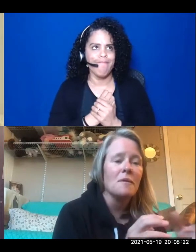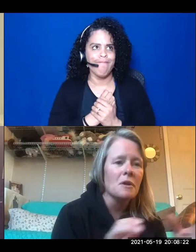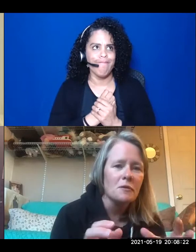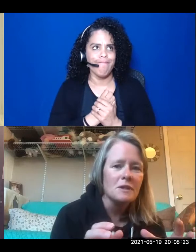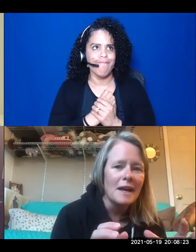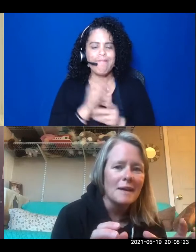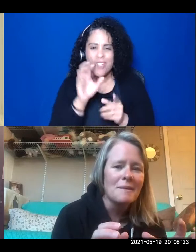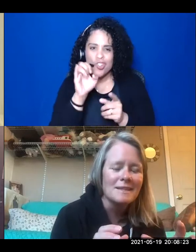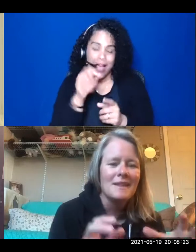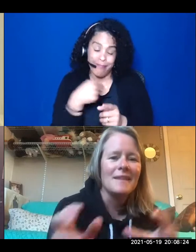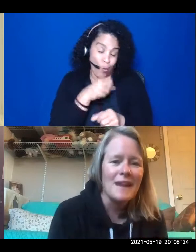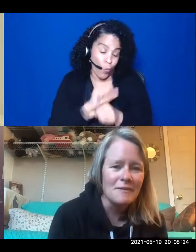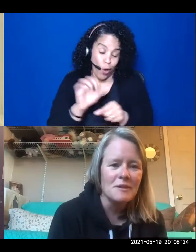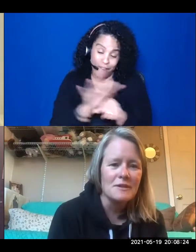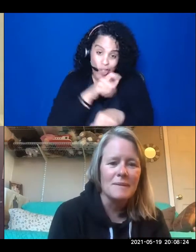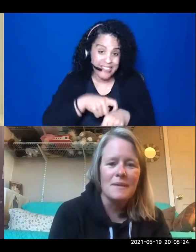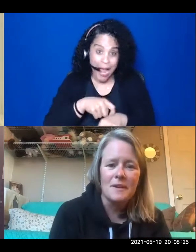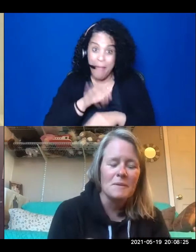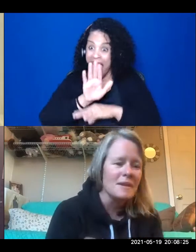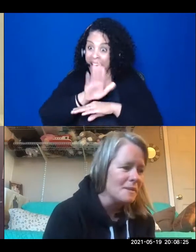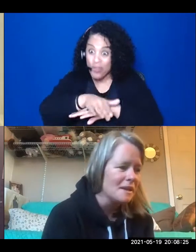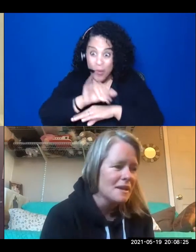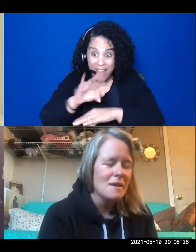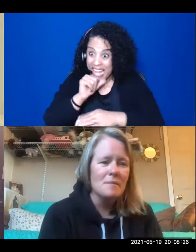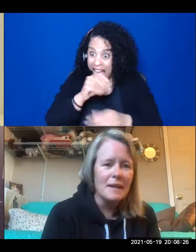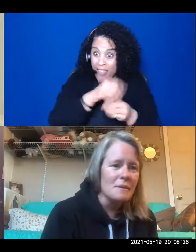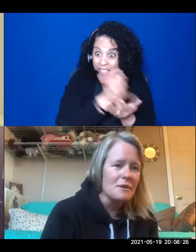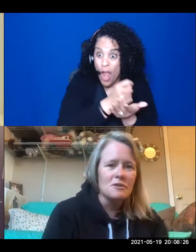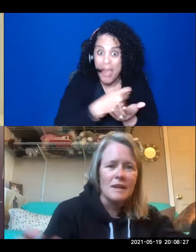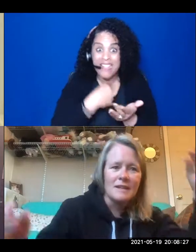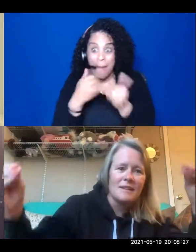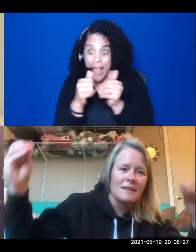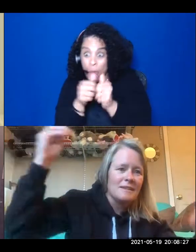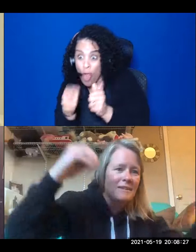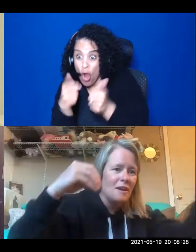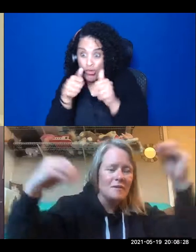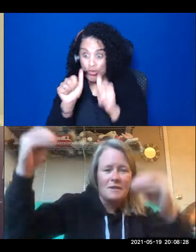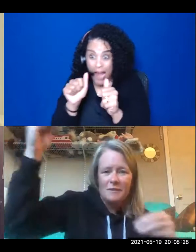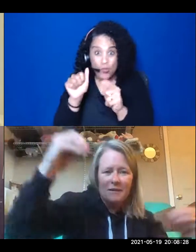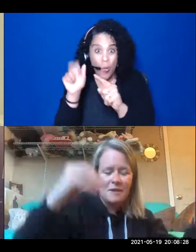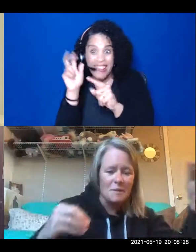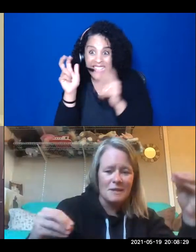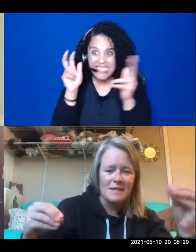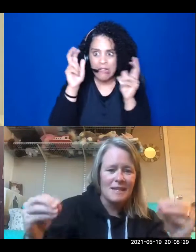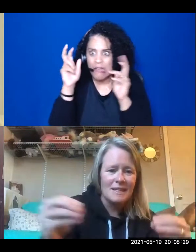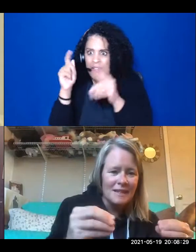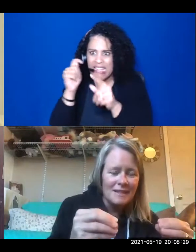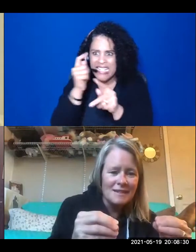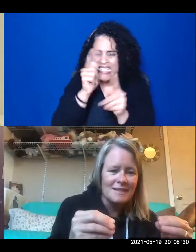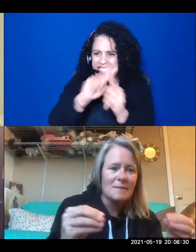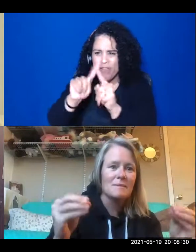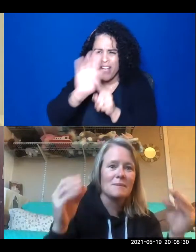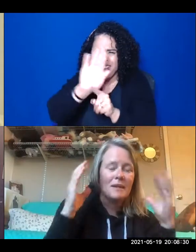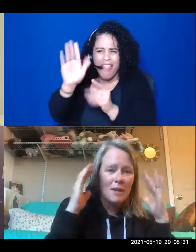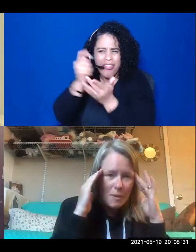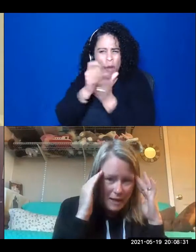And then I work full time. And so then in the afternoons, if I'm not in therapy, then I'm like playing with her, trying to like listen to all of the different therapists' ideas.